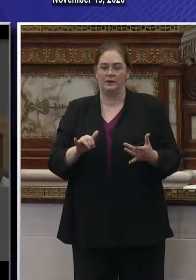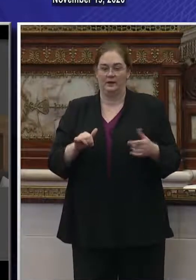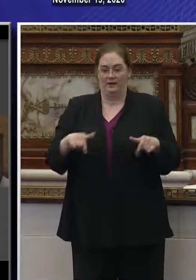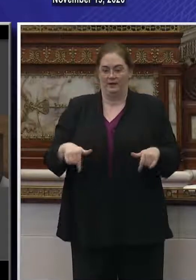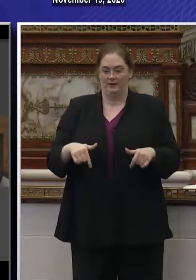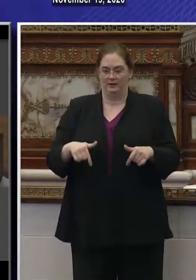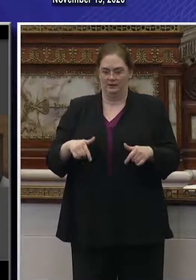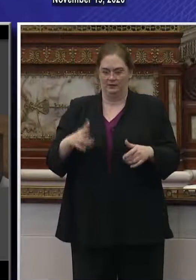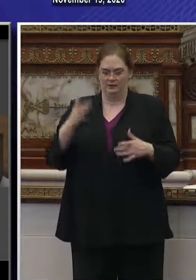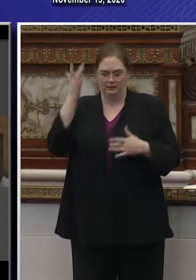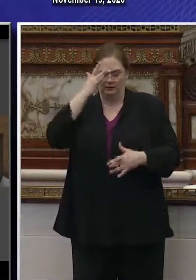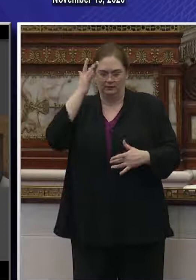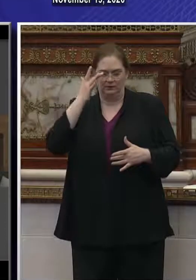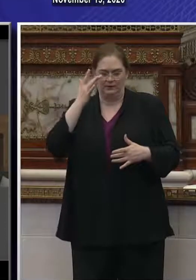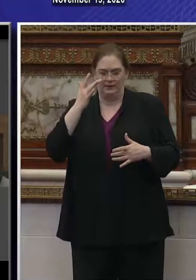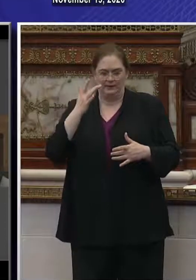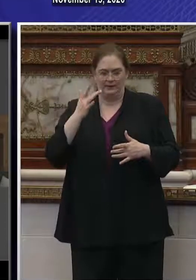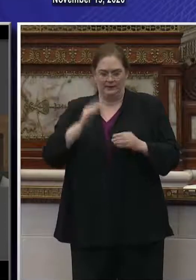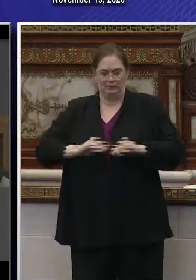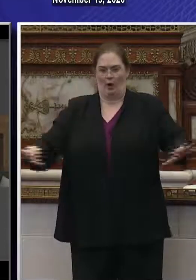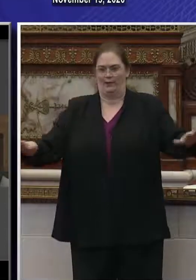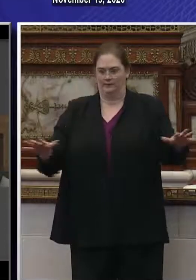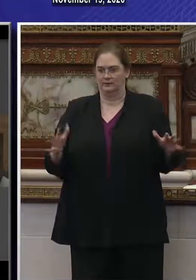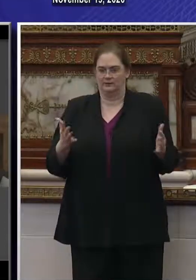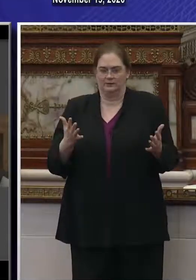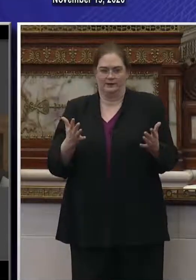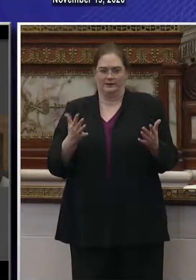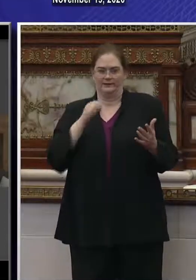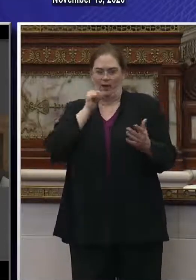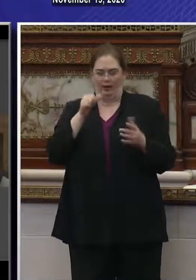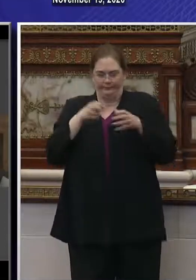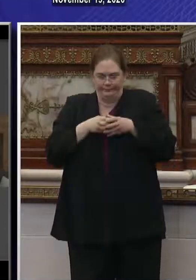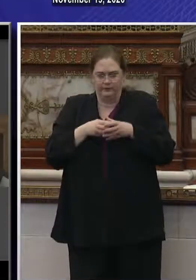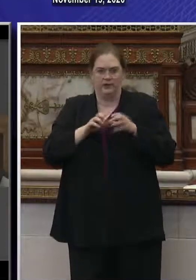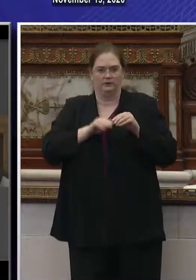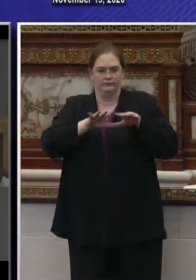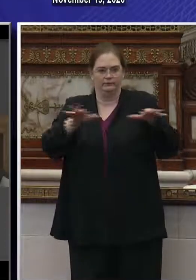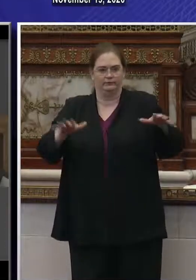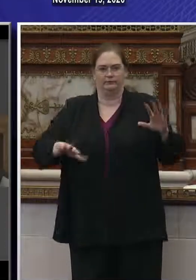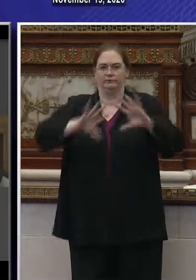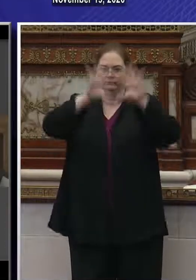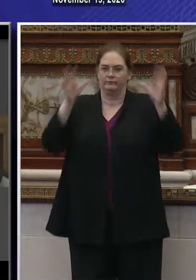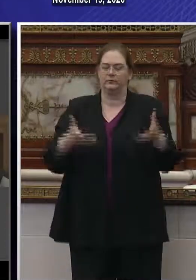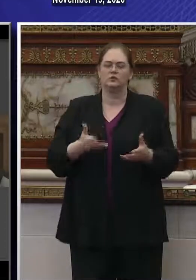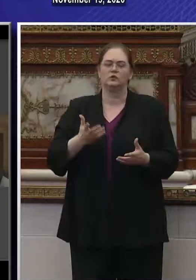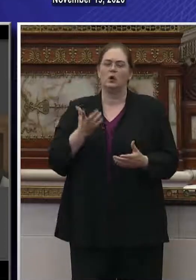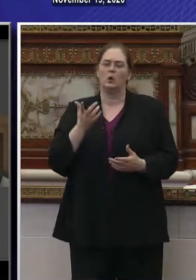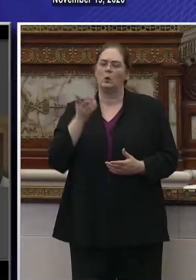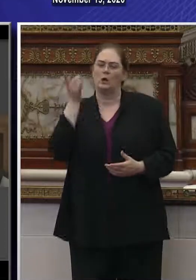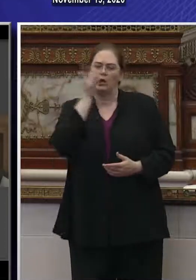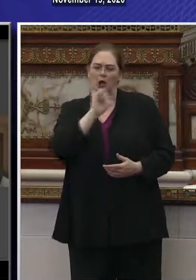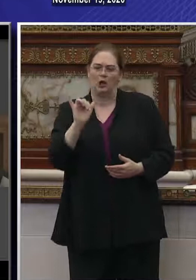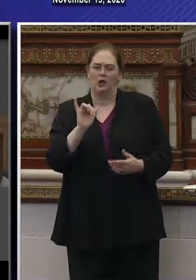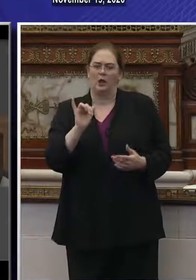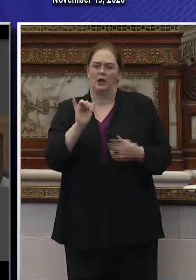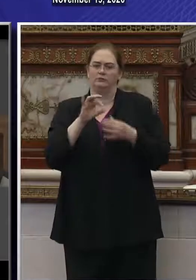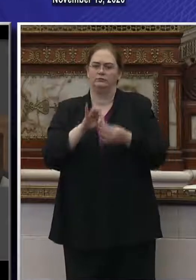this pandemic, it travels, it spreads, it's moving around. And so what does it look like in terms of